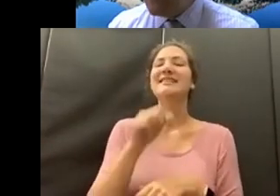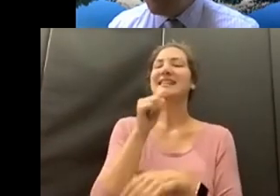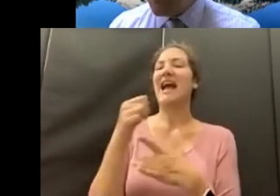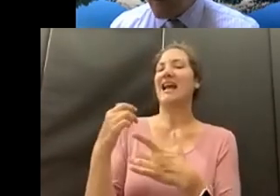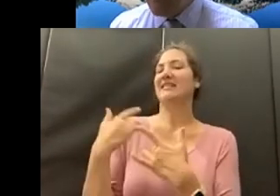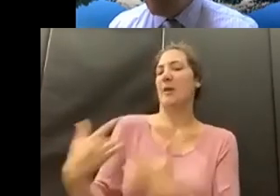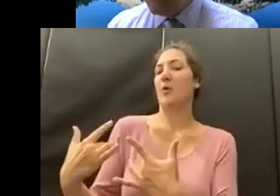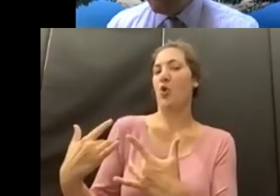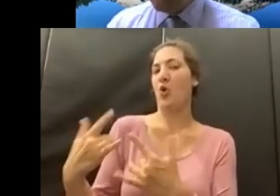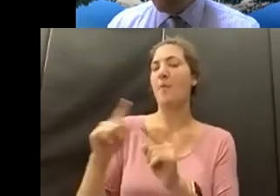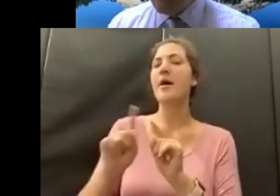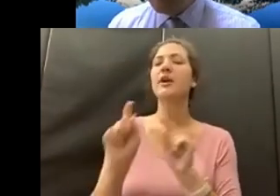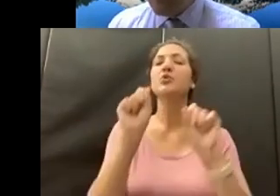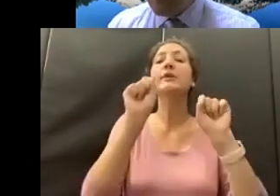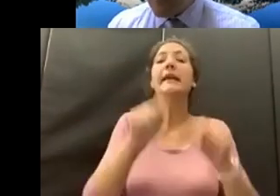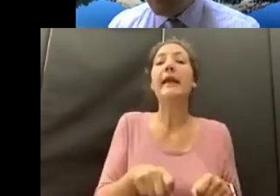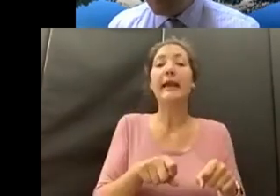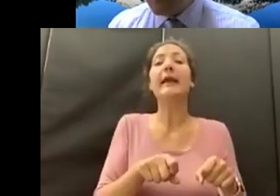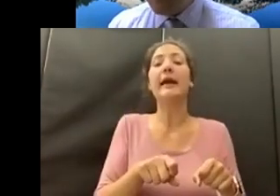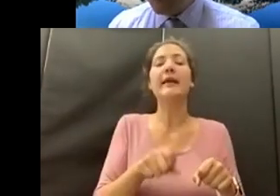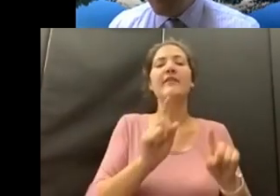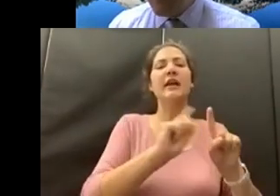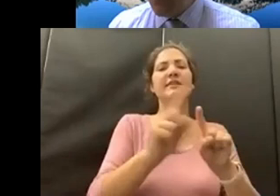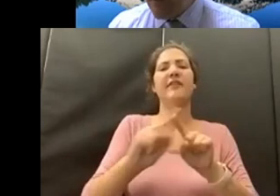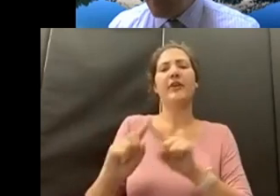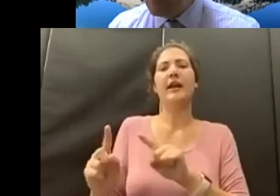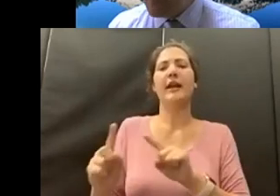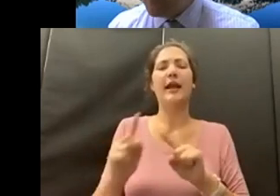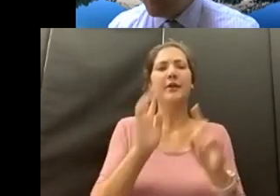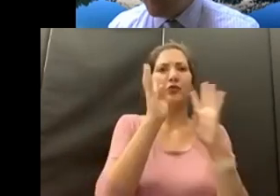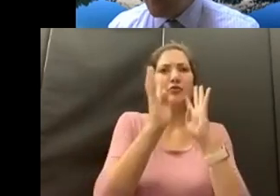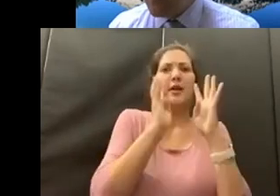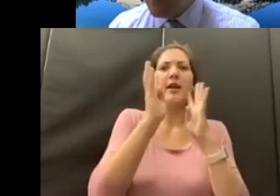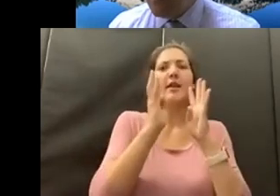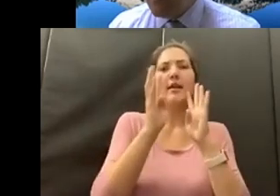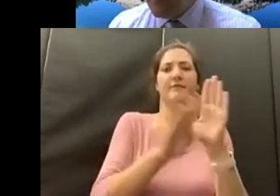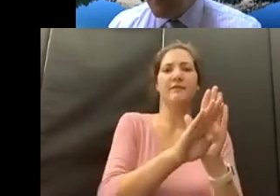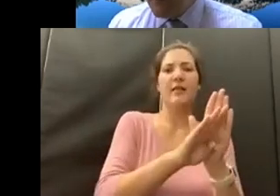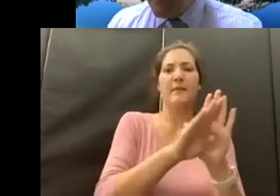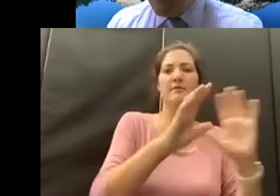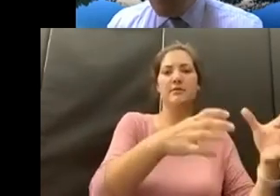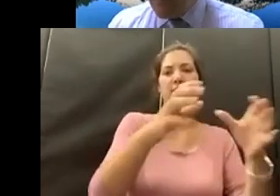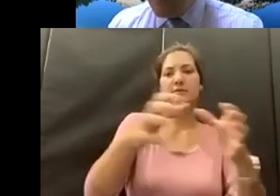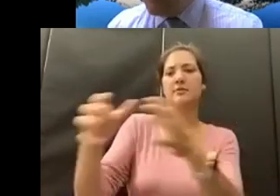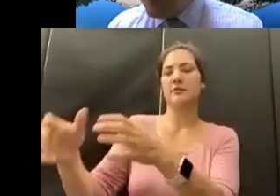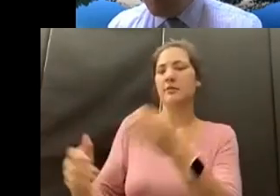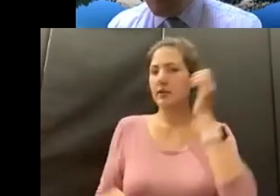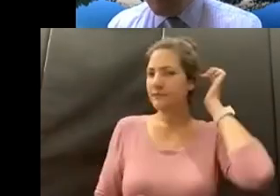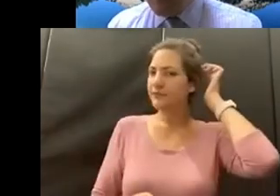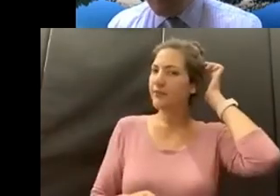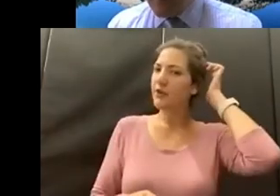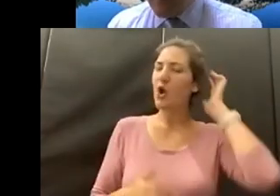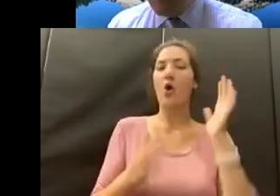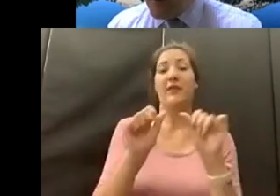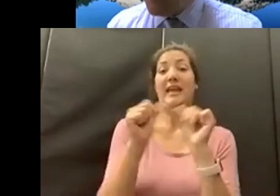get into some creative developments, and I think that's you know, where you have good social, you know, good agencies